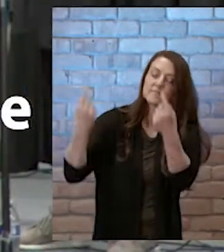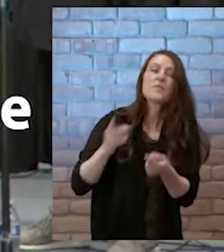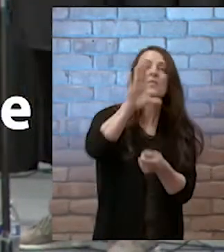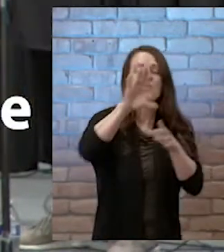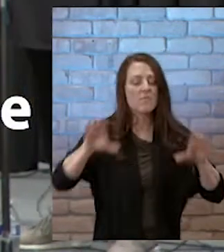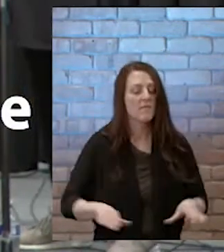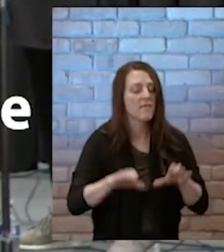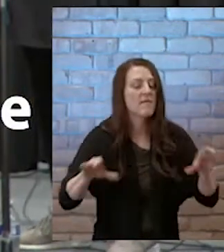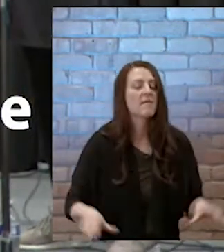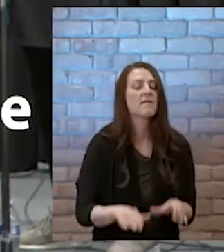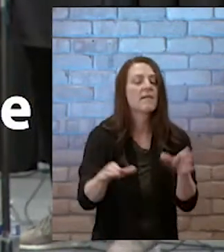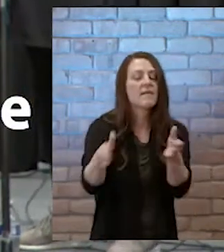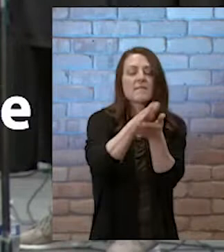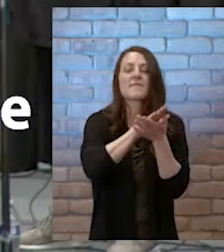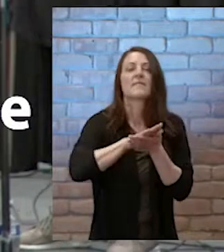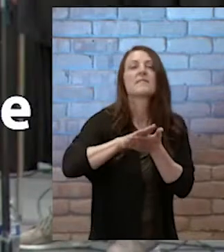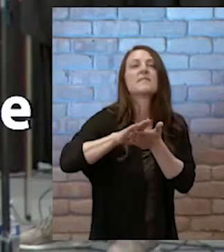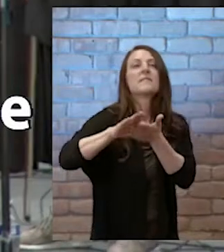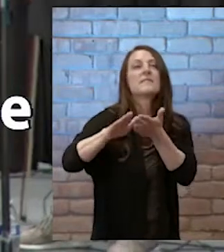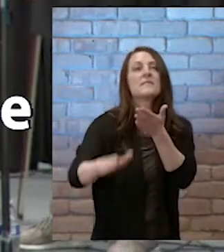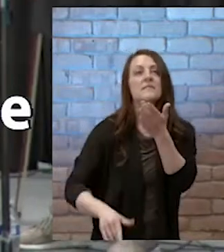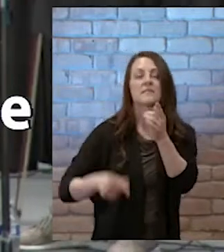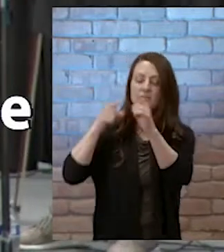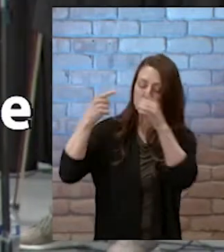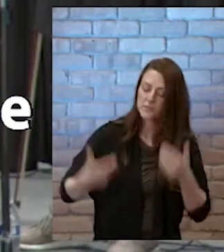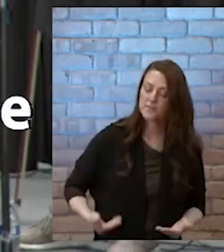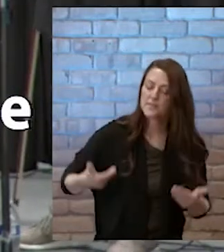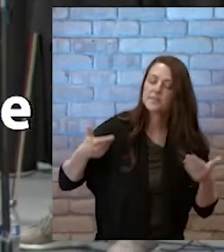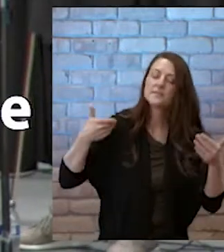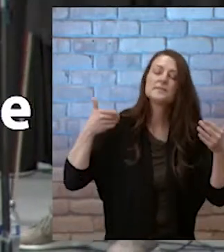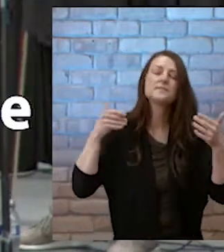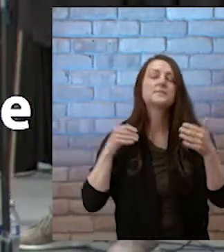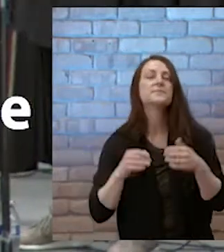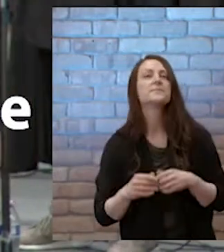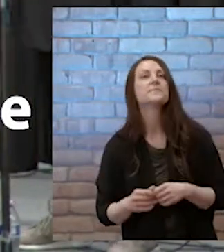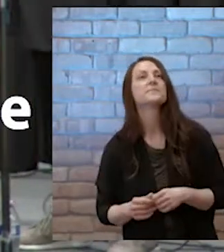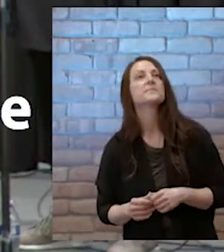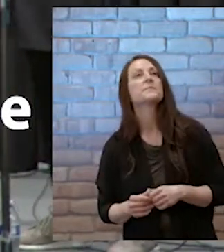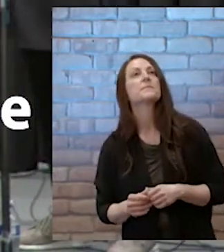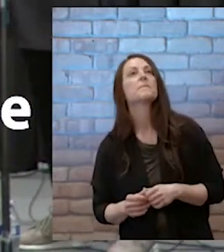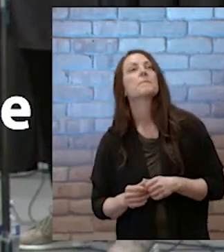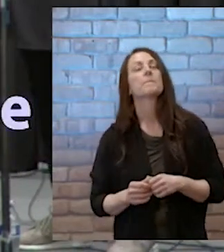And you've been so, so kind.